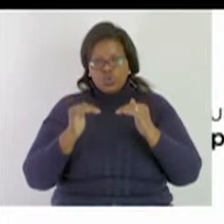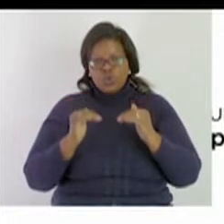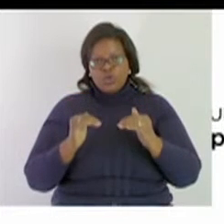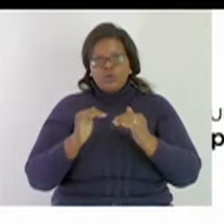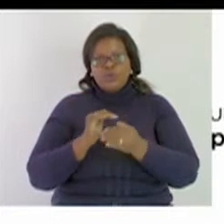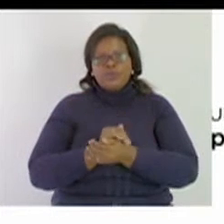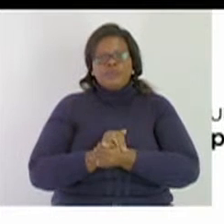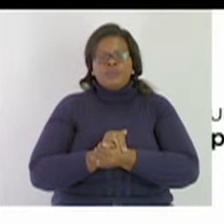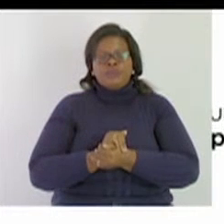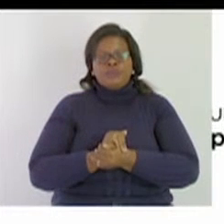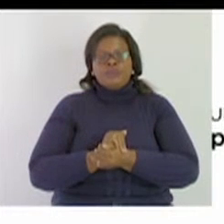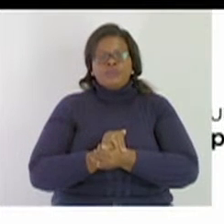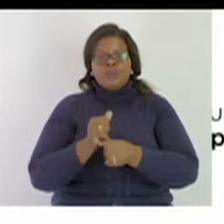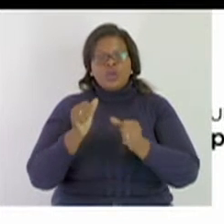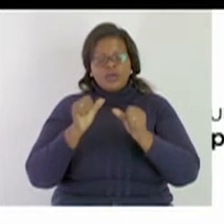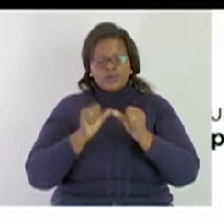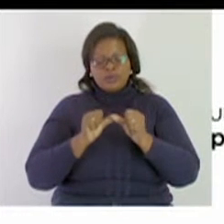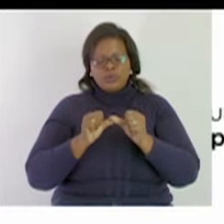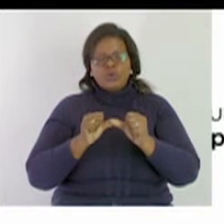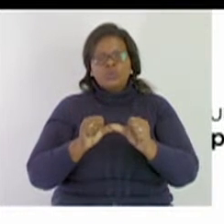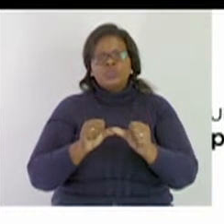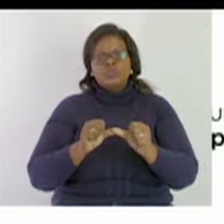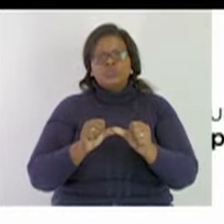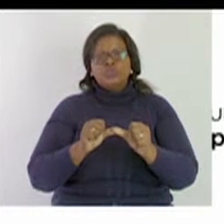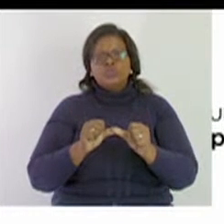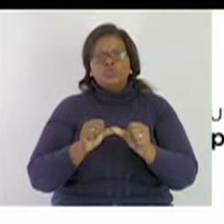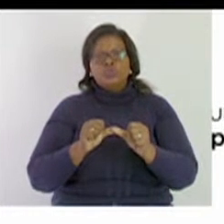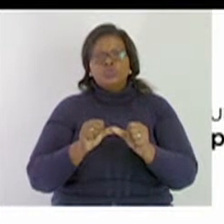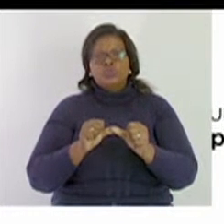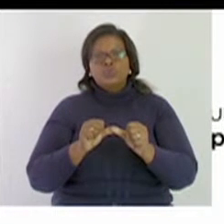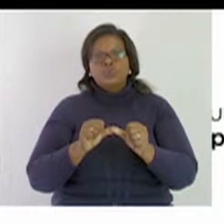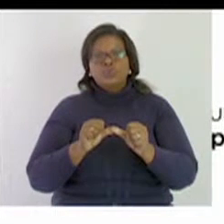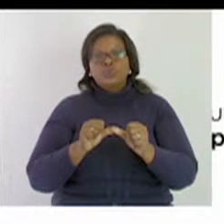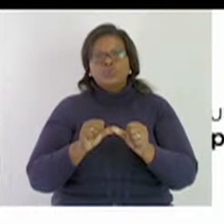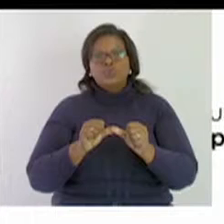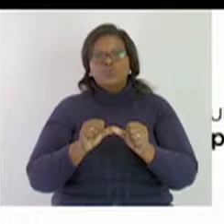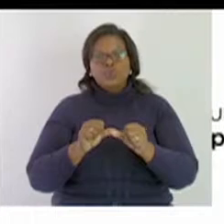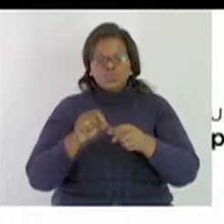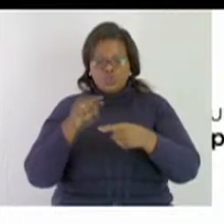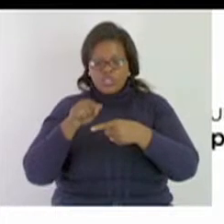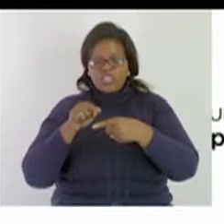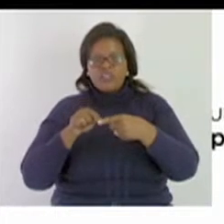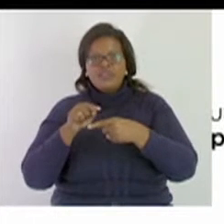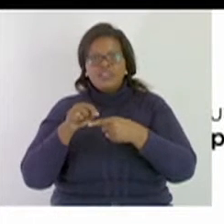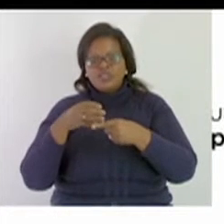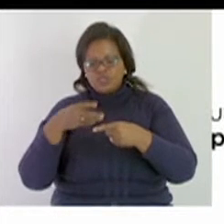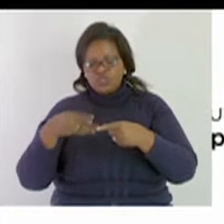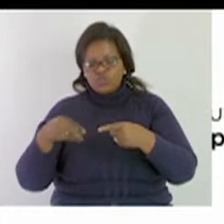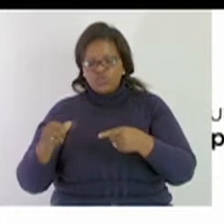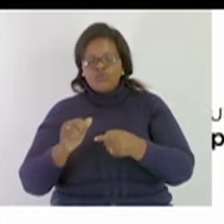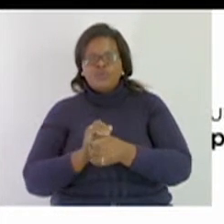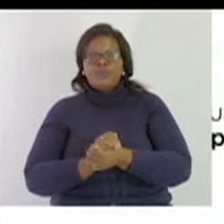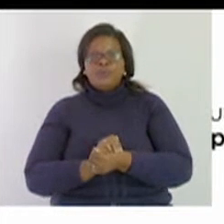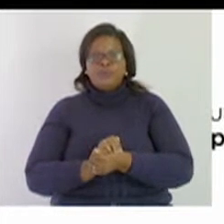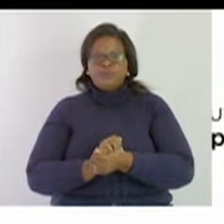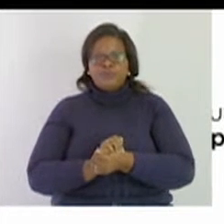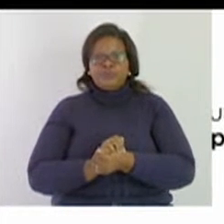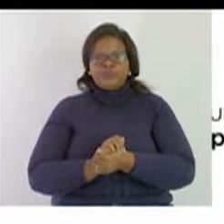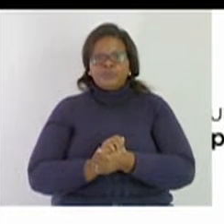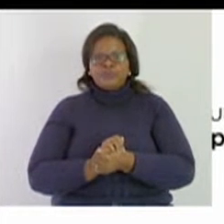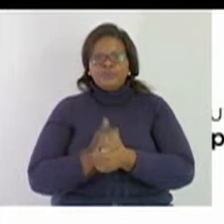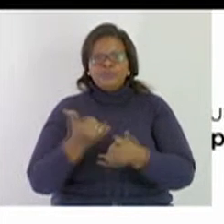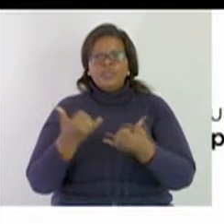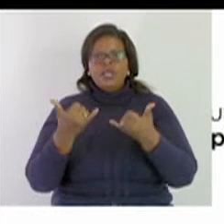BODMAS, so the next operation will then be division. So I